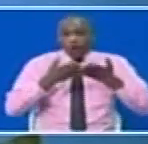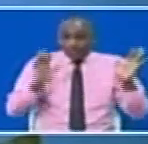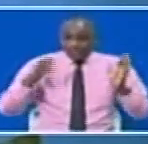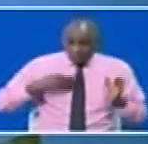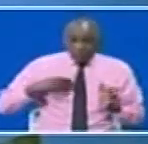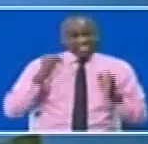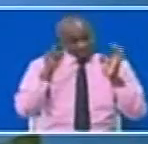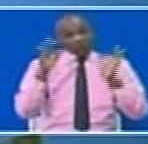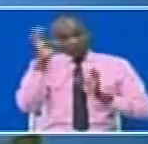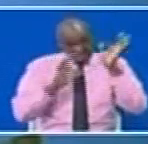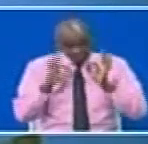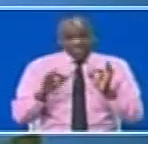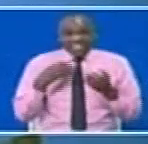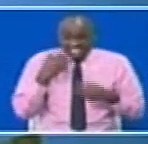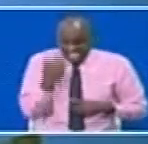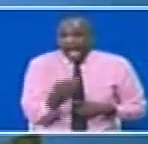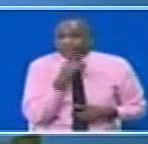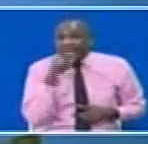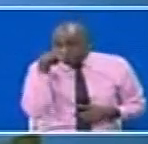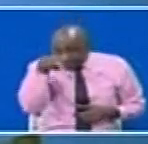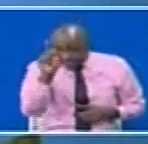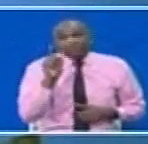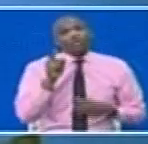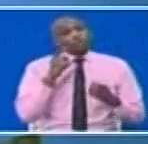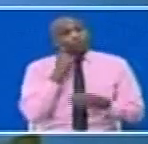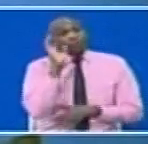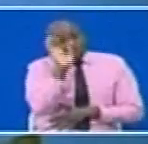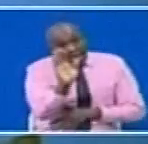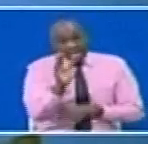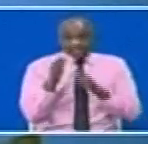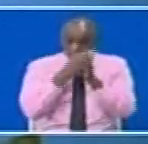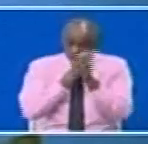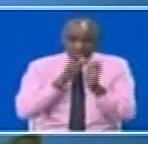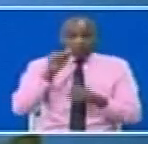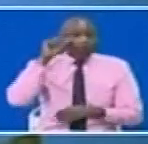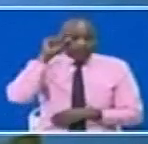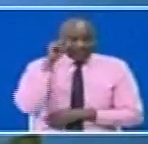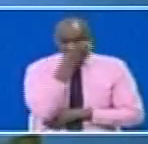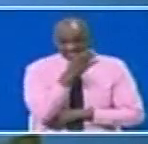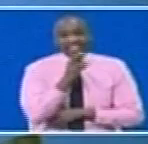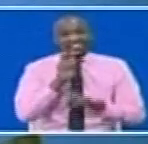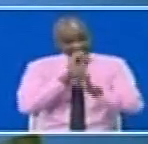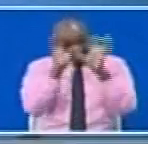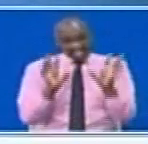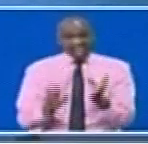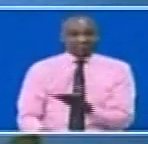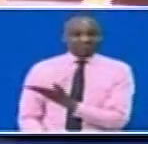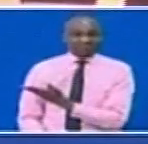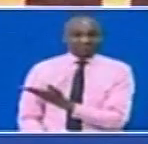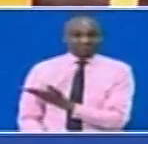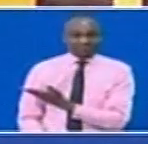new fashion outlet in the young man's fashion empire. And first, this story from Mombasa. Take a look.